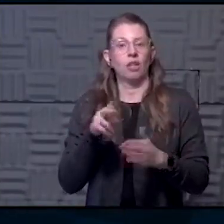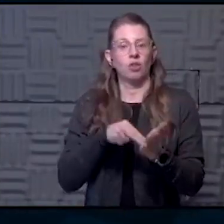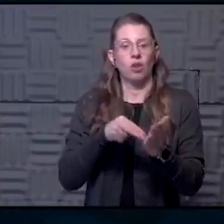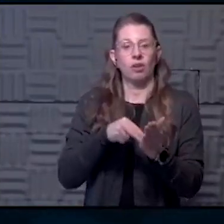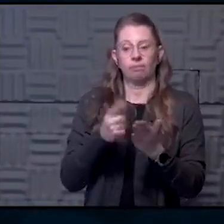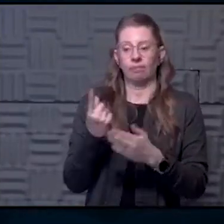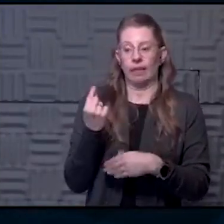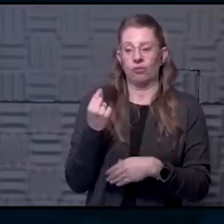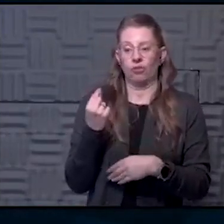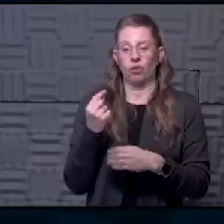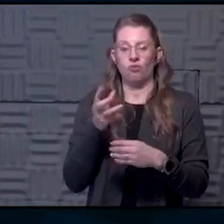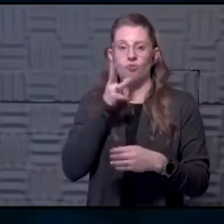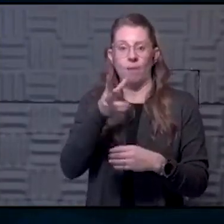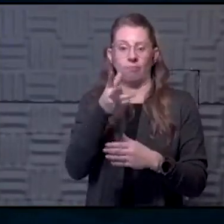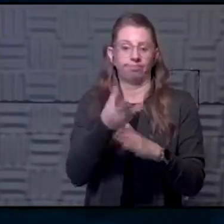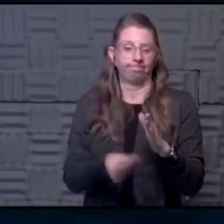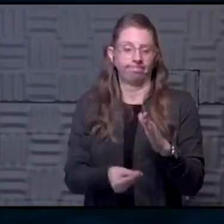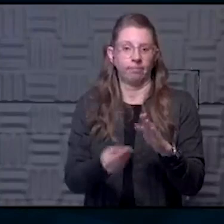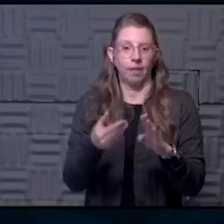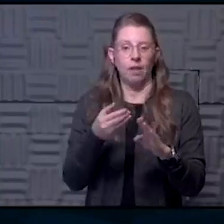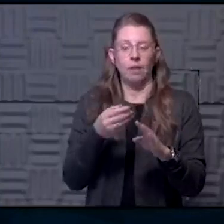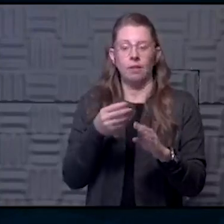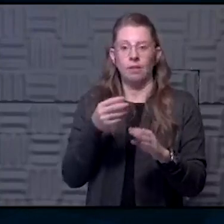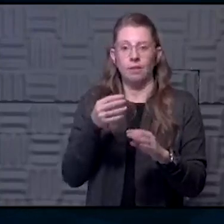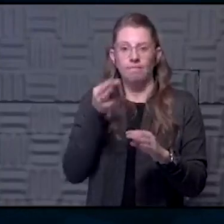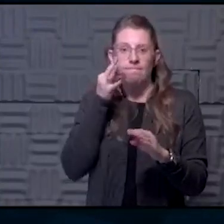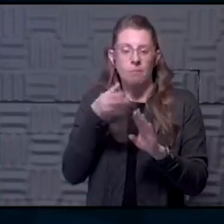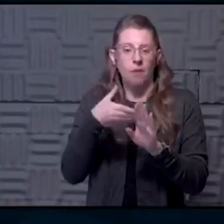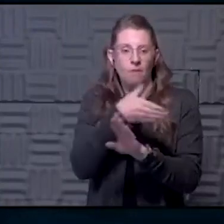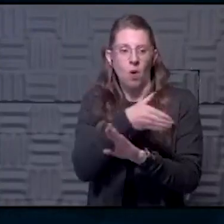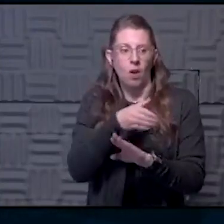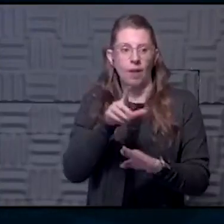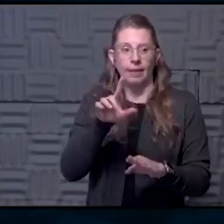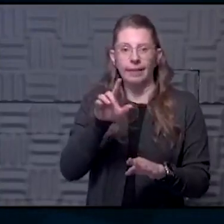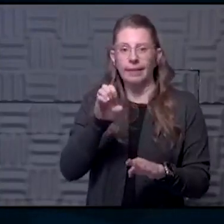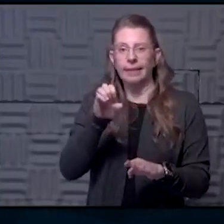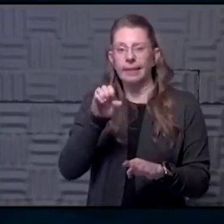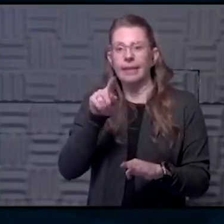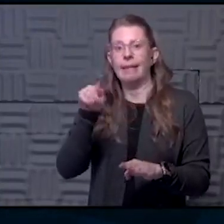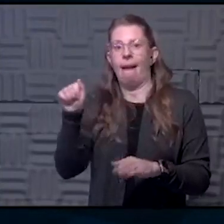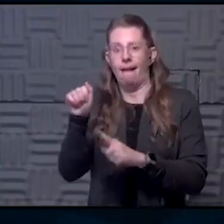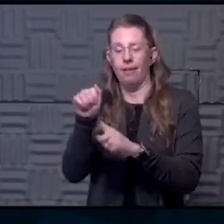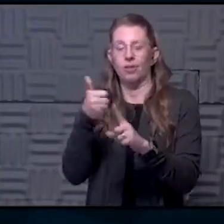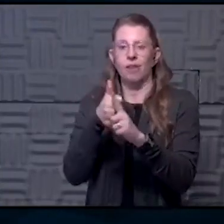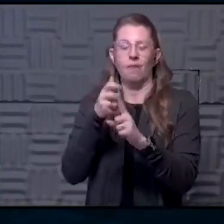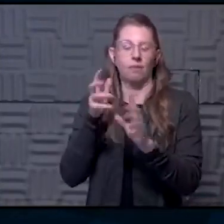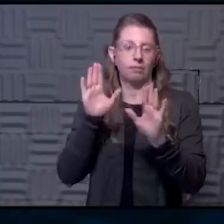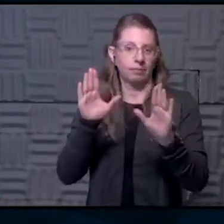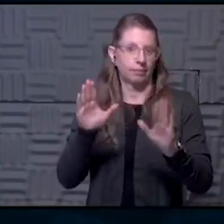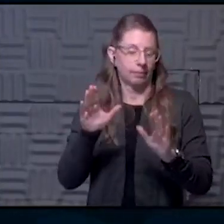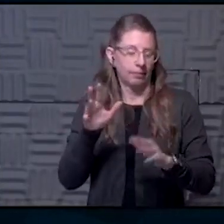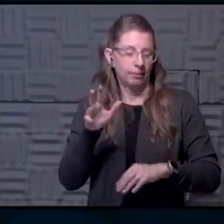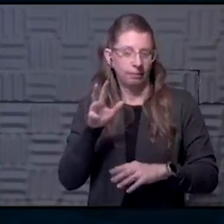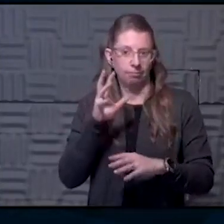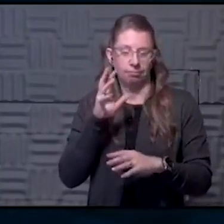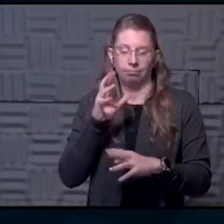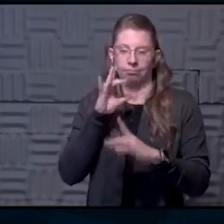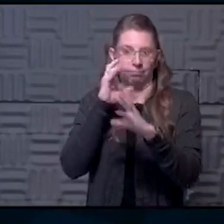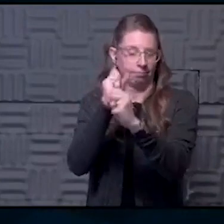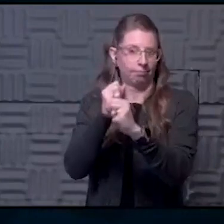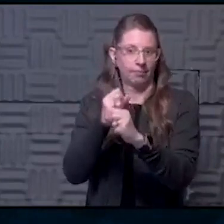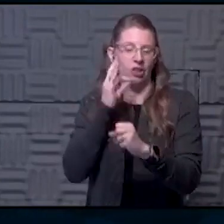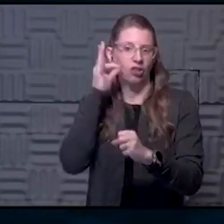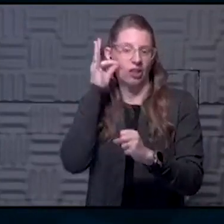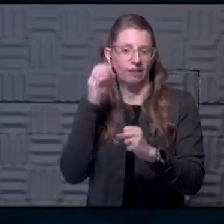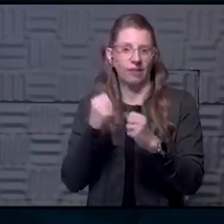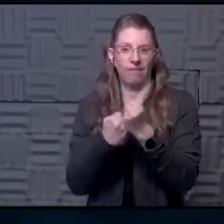grandmother last year right before the Chiefs went to the Super Bowl. Her grandma, Lita, was a mega Chiefs fan. Right there with you, Lita. When Lauren saw